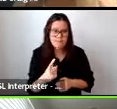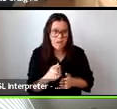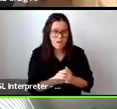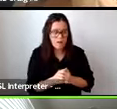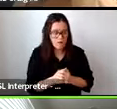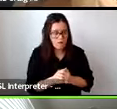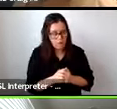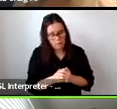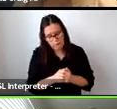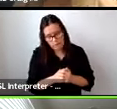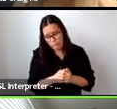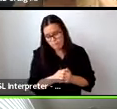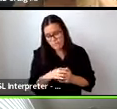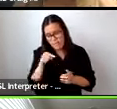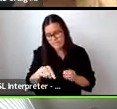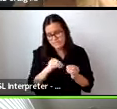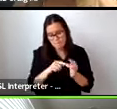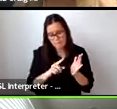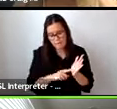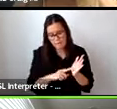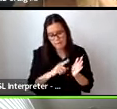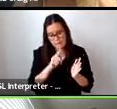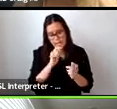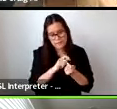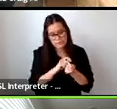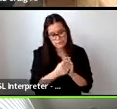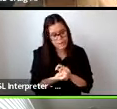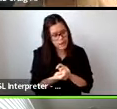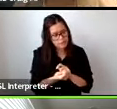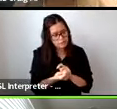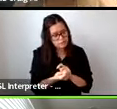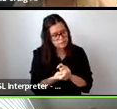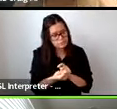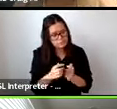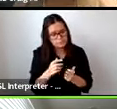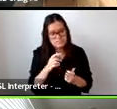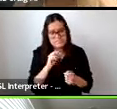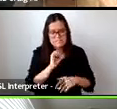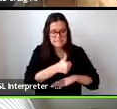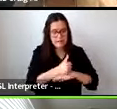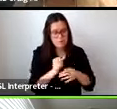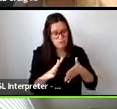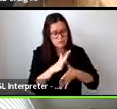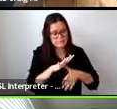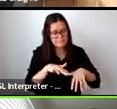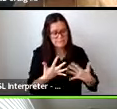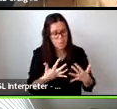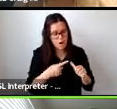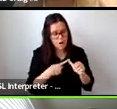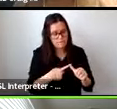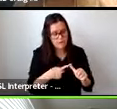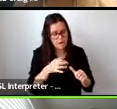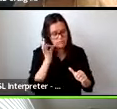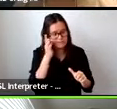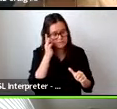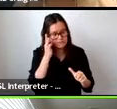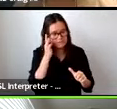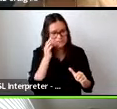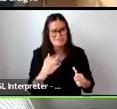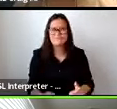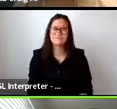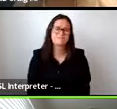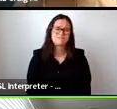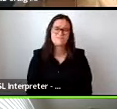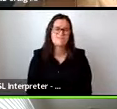for this advisory committee? Can I tell you why to reject that? That kind of reform is like getting on